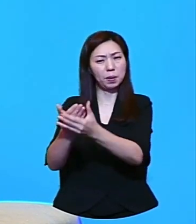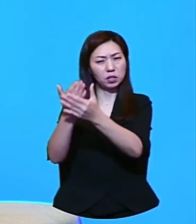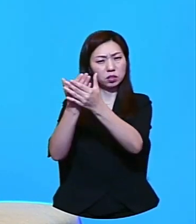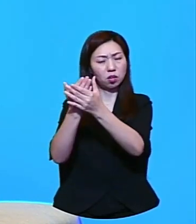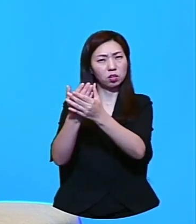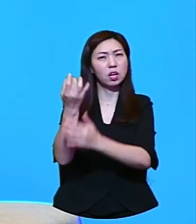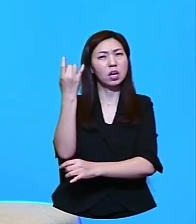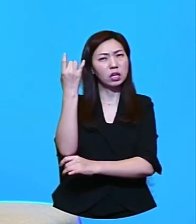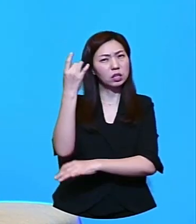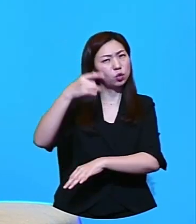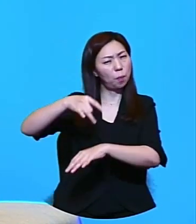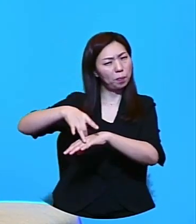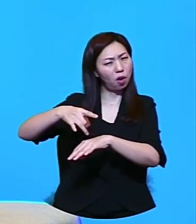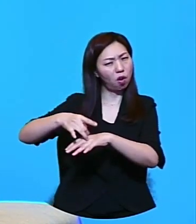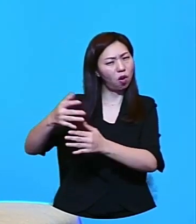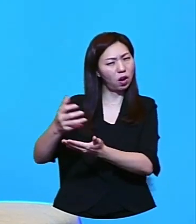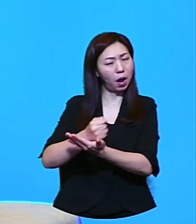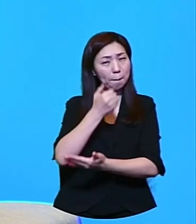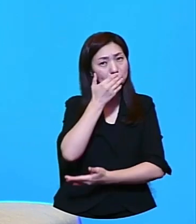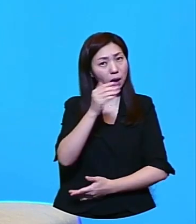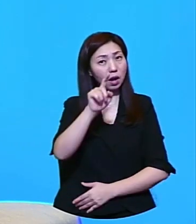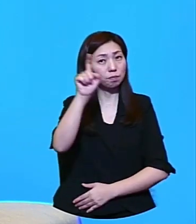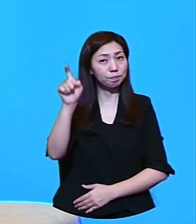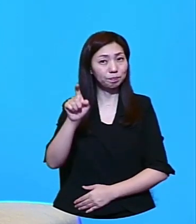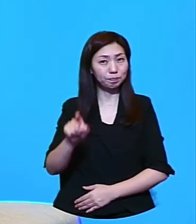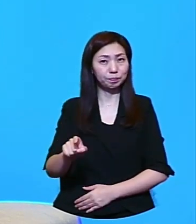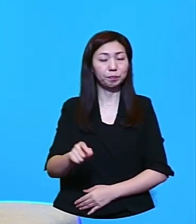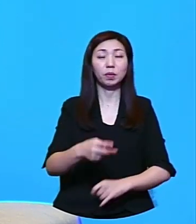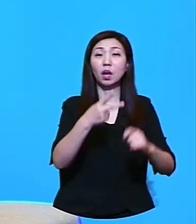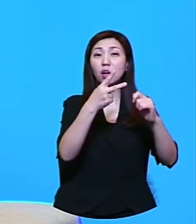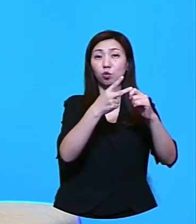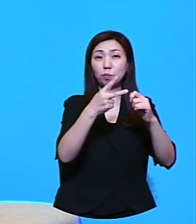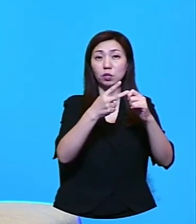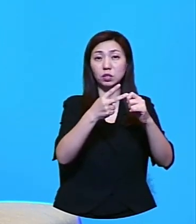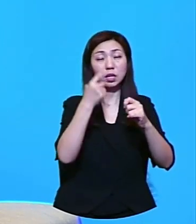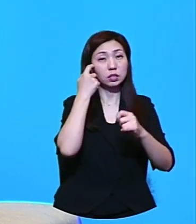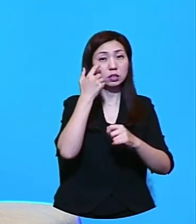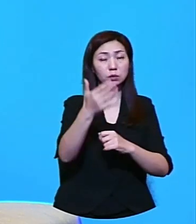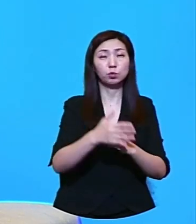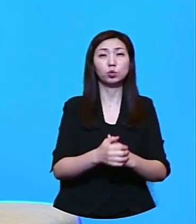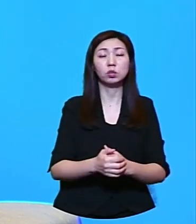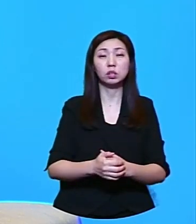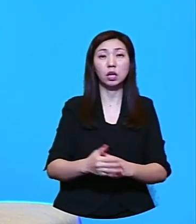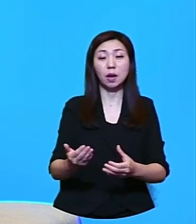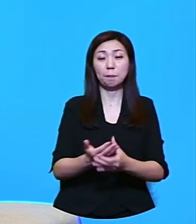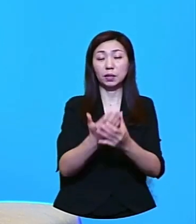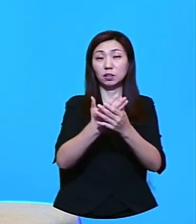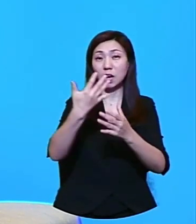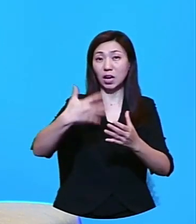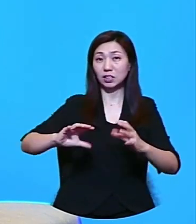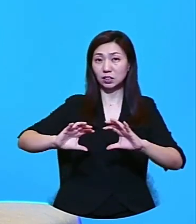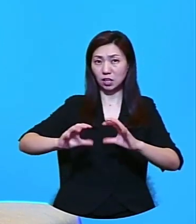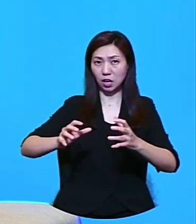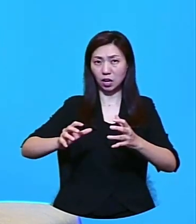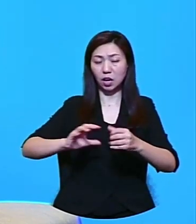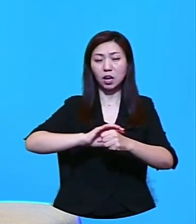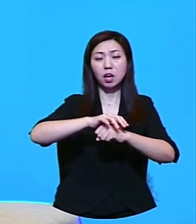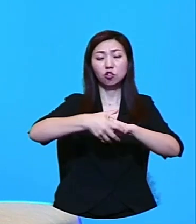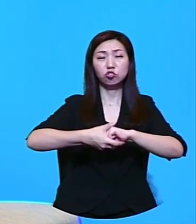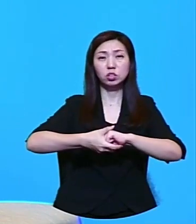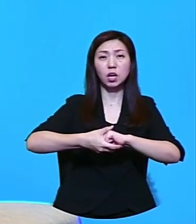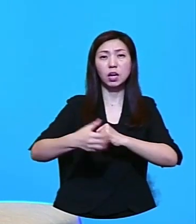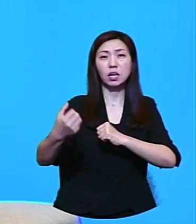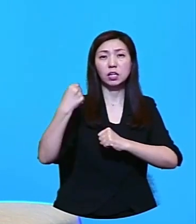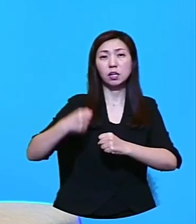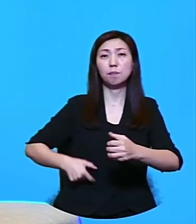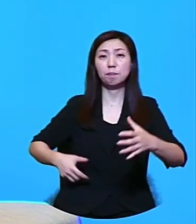countries can diversify and utilize global partnerships in advancing digital transformation.